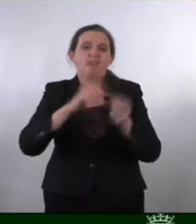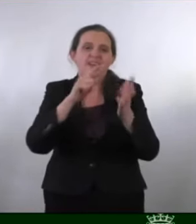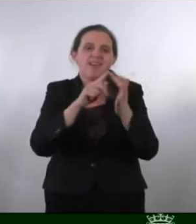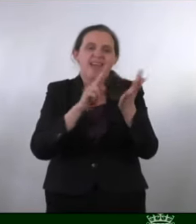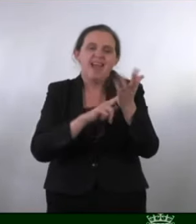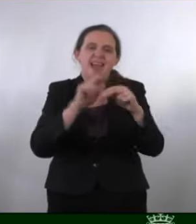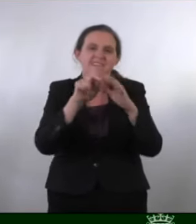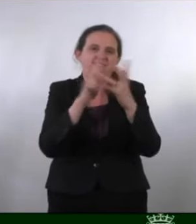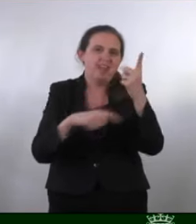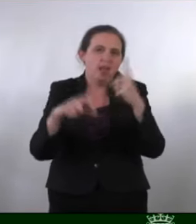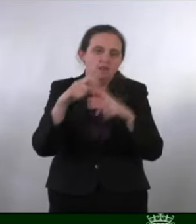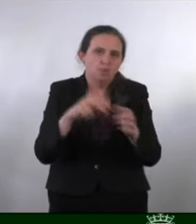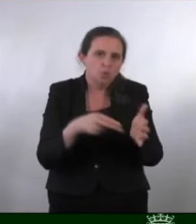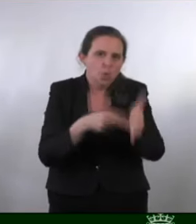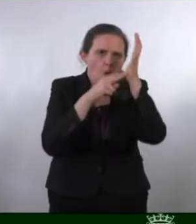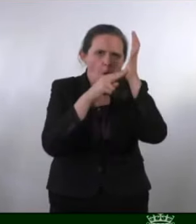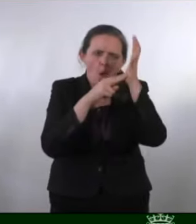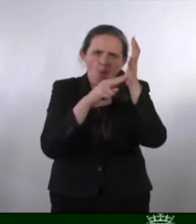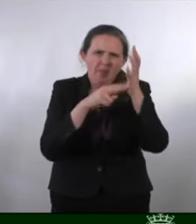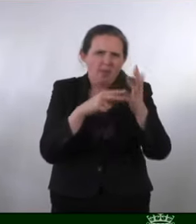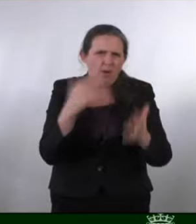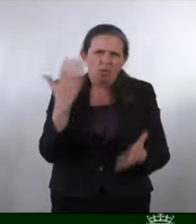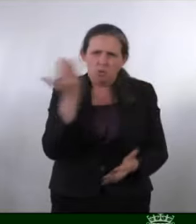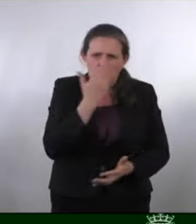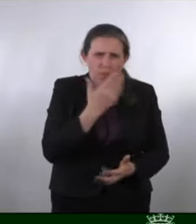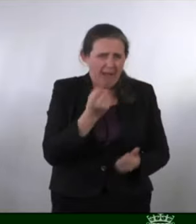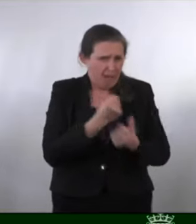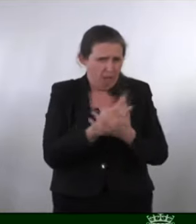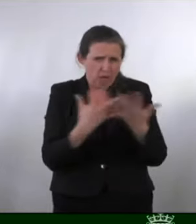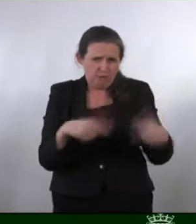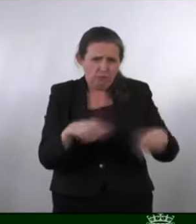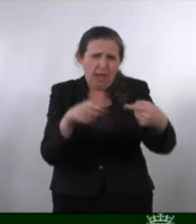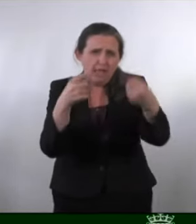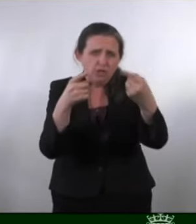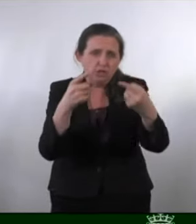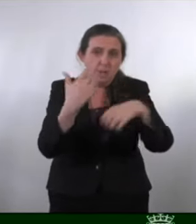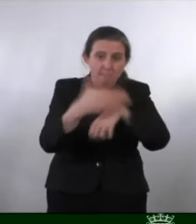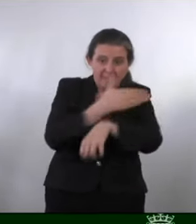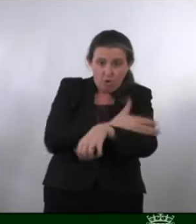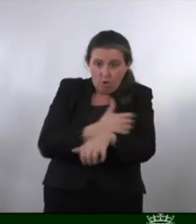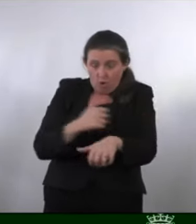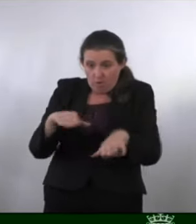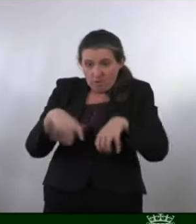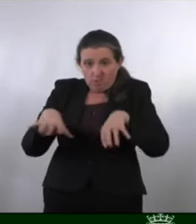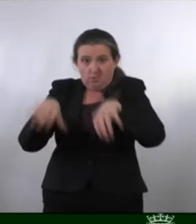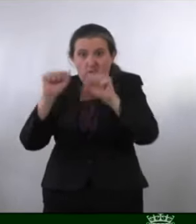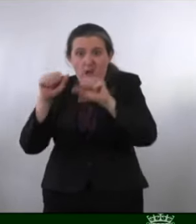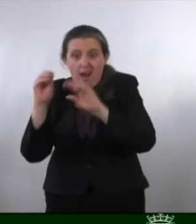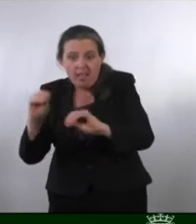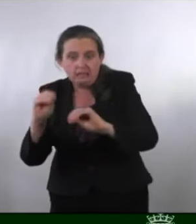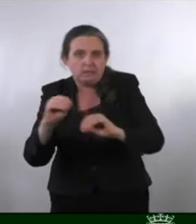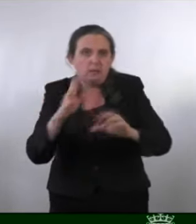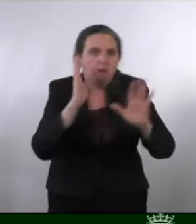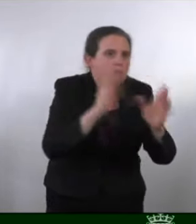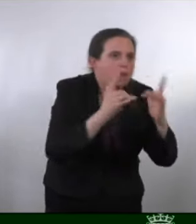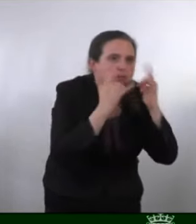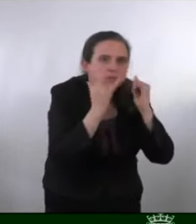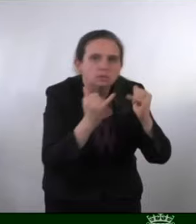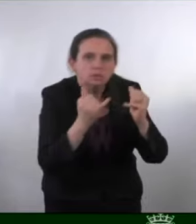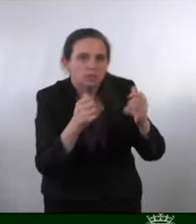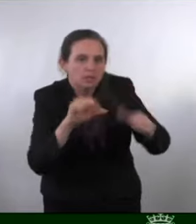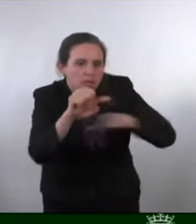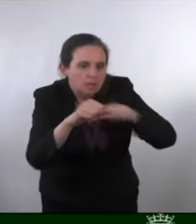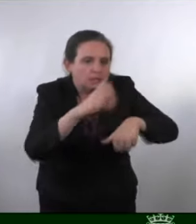has taken place. They face mounting costs associated with enhanced cleansing regimes, procurement of laptops for virtual